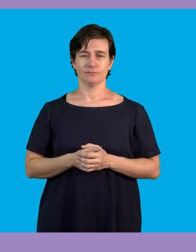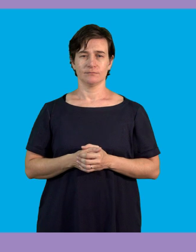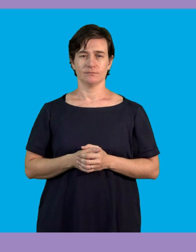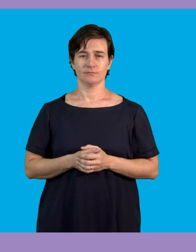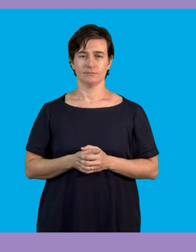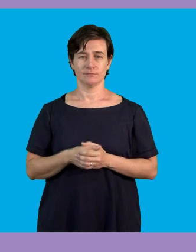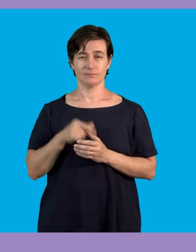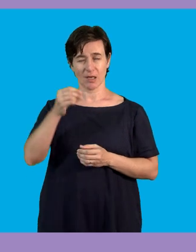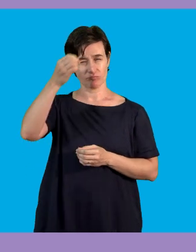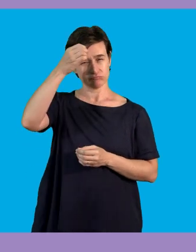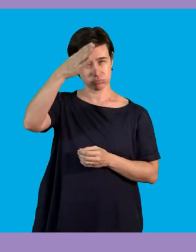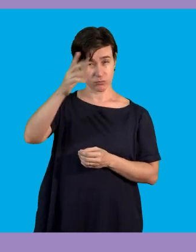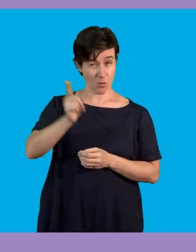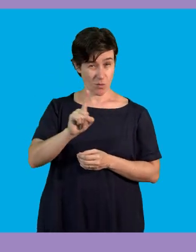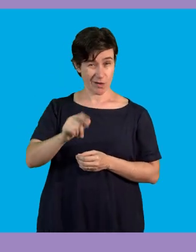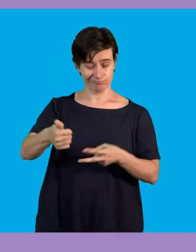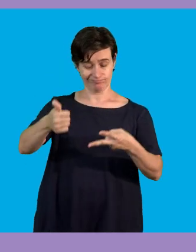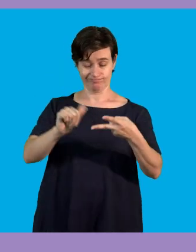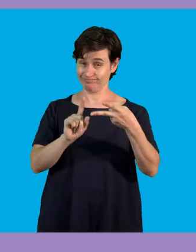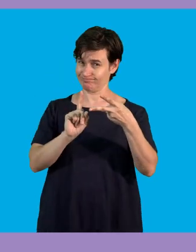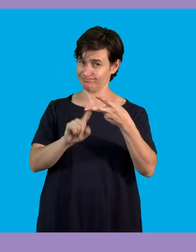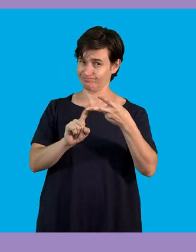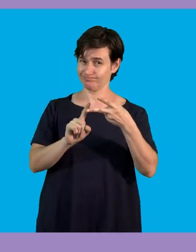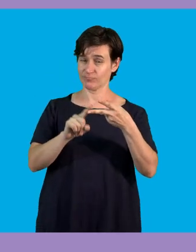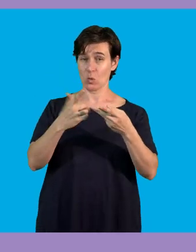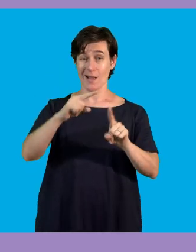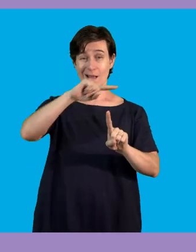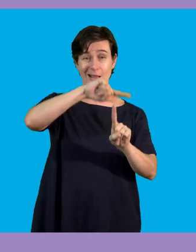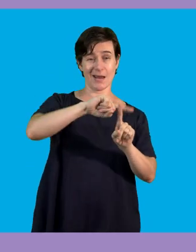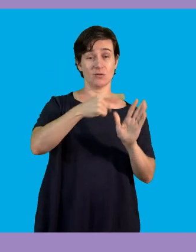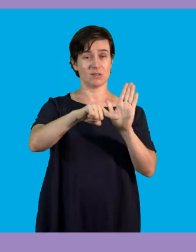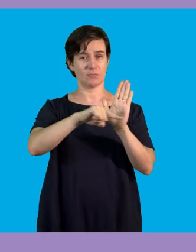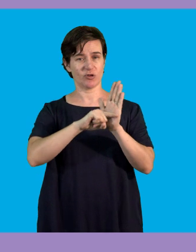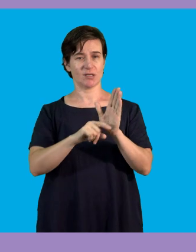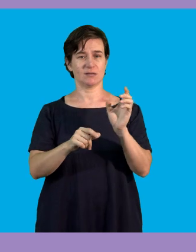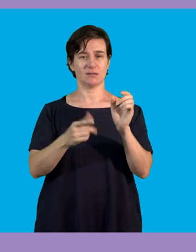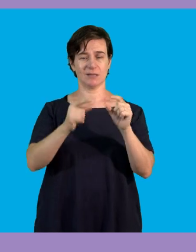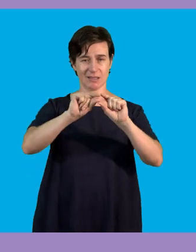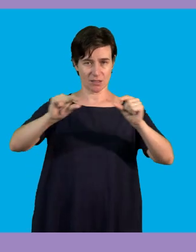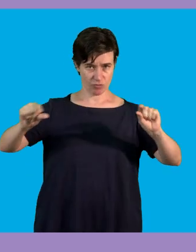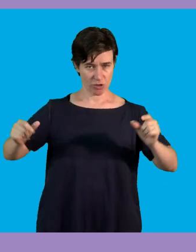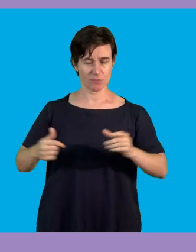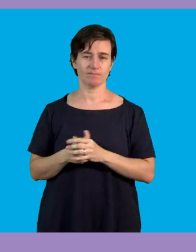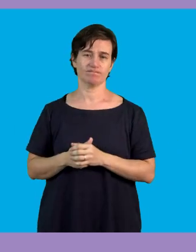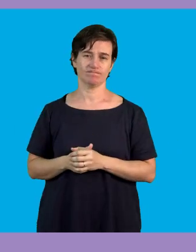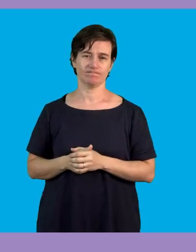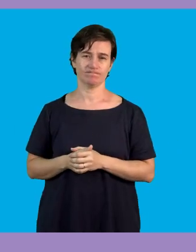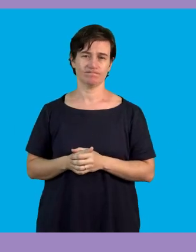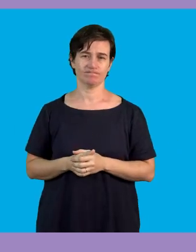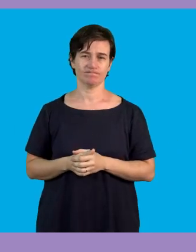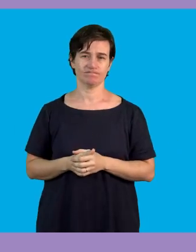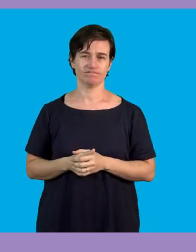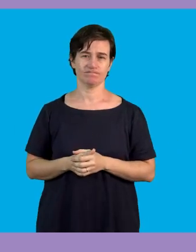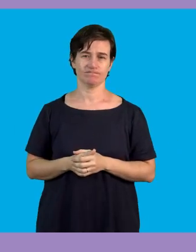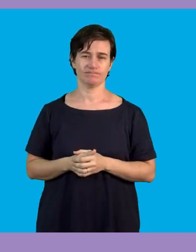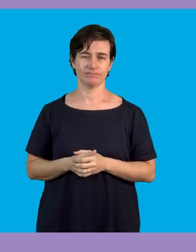Let's then move to the next part of our concept map, which is now add and subtract expressions. Now that we